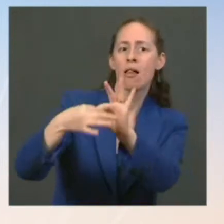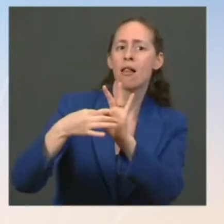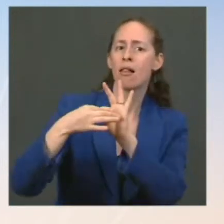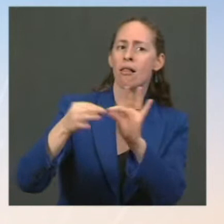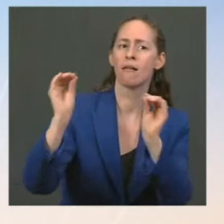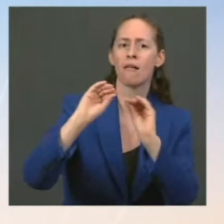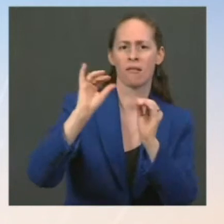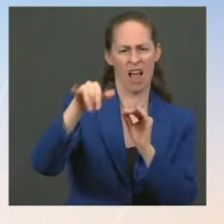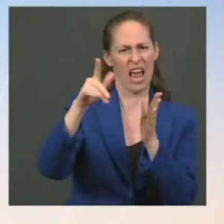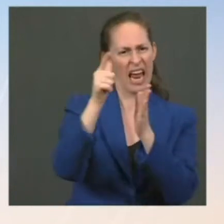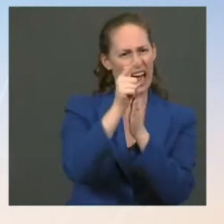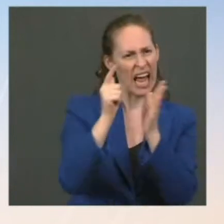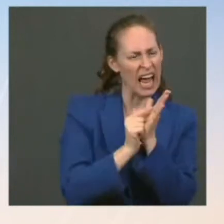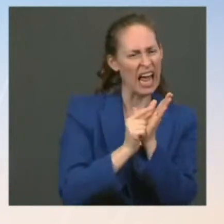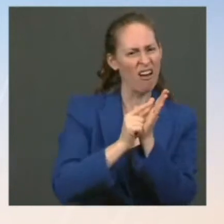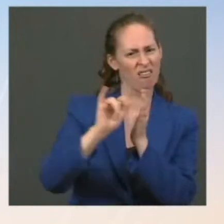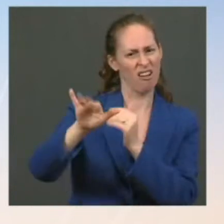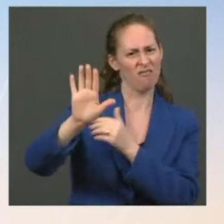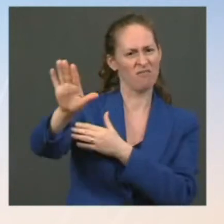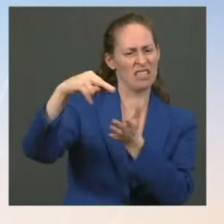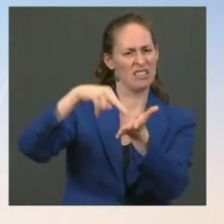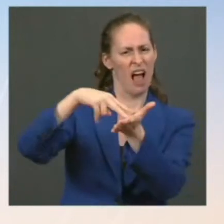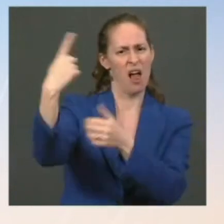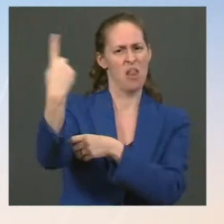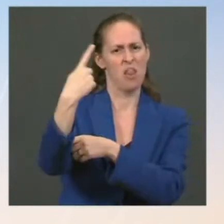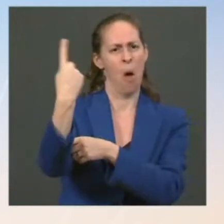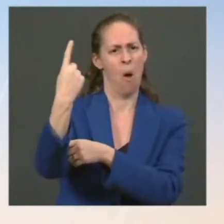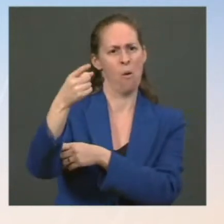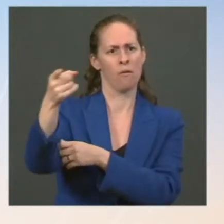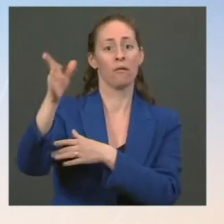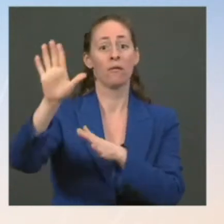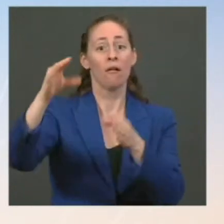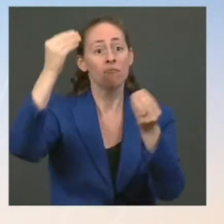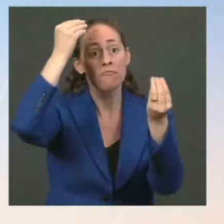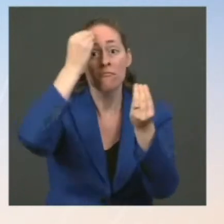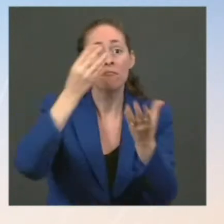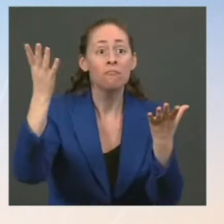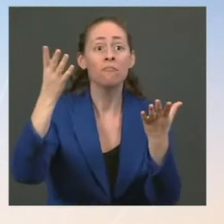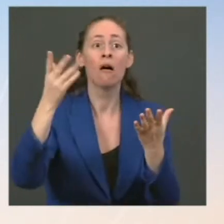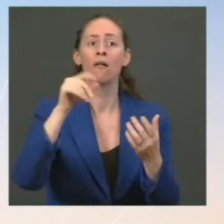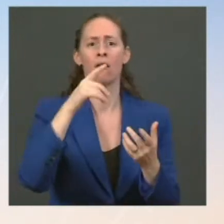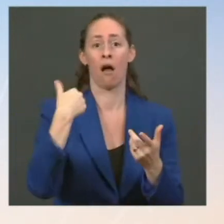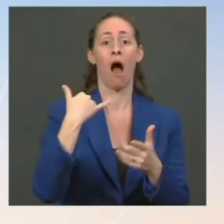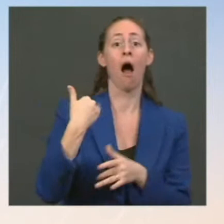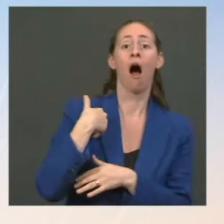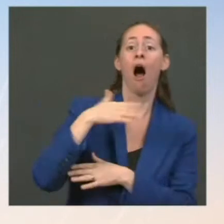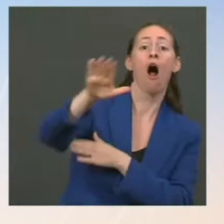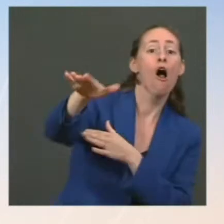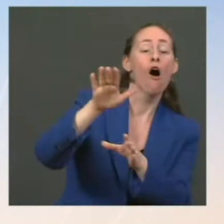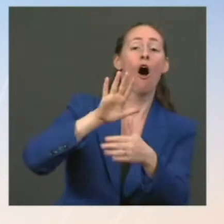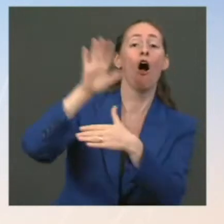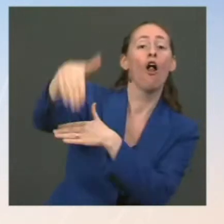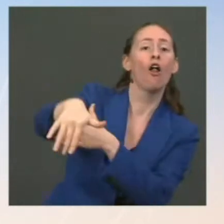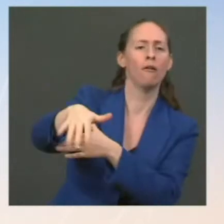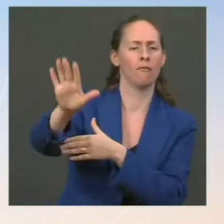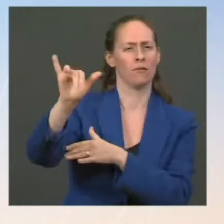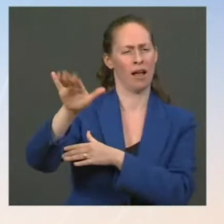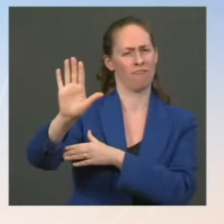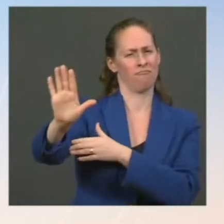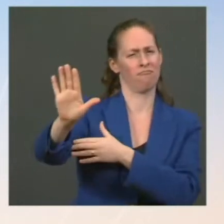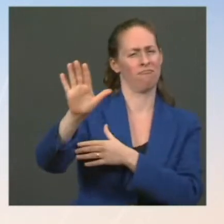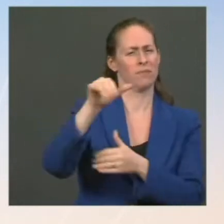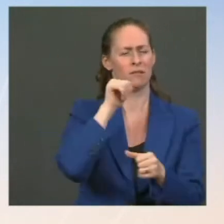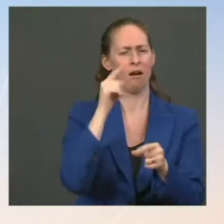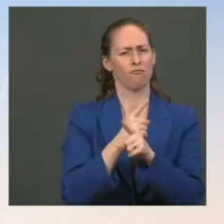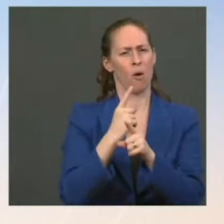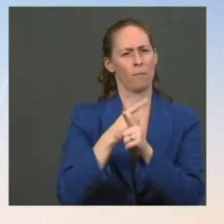was an announcement made by the Department of Justice, and it's inappropriate for me to weigh in on that further. What I would note, though, because I think there was a lot